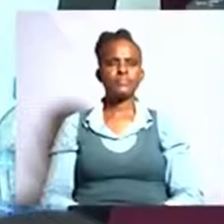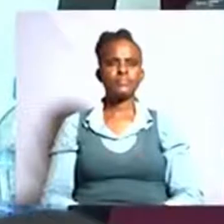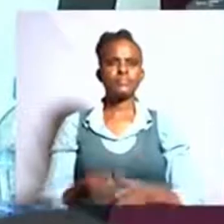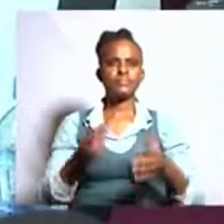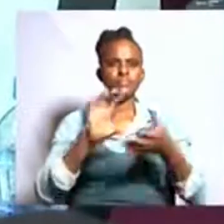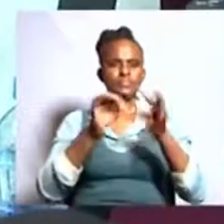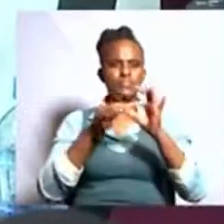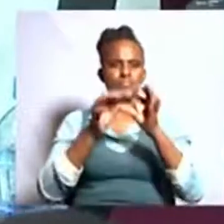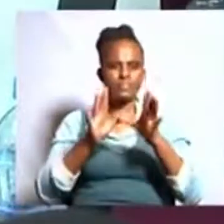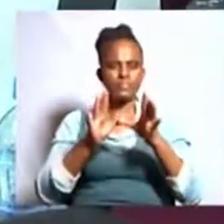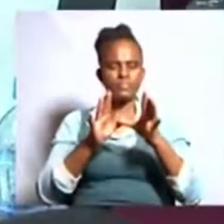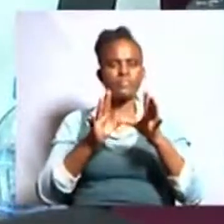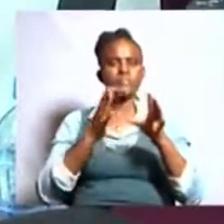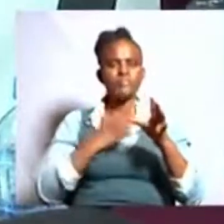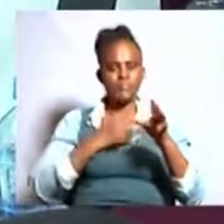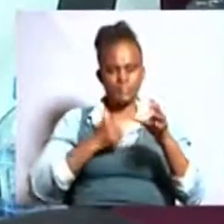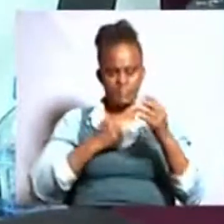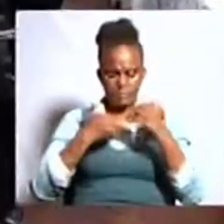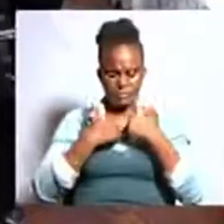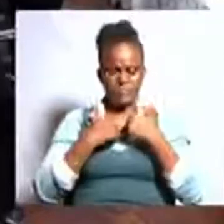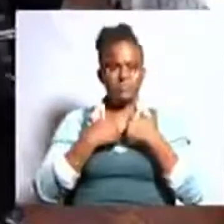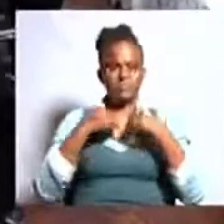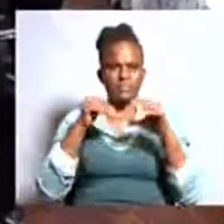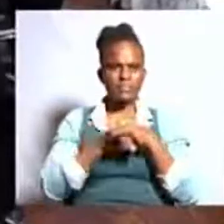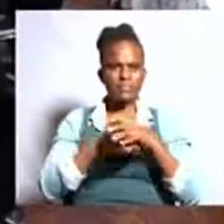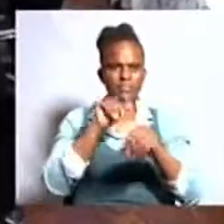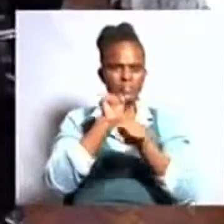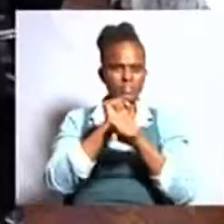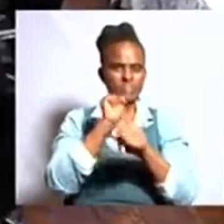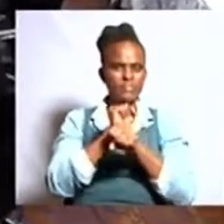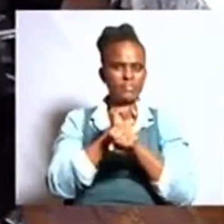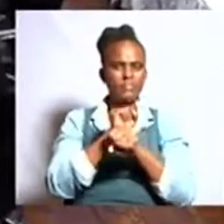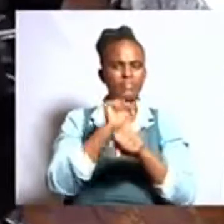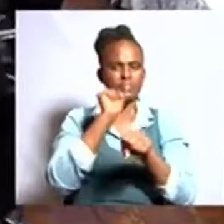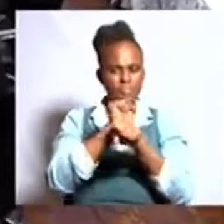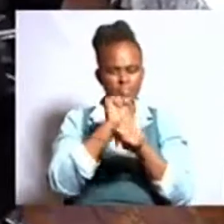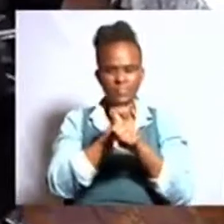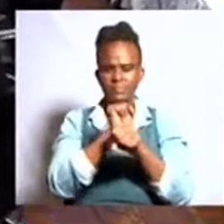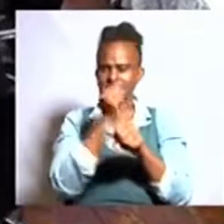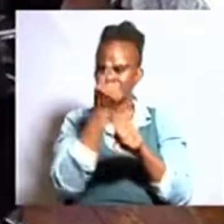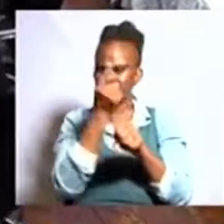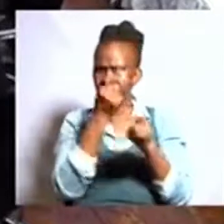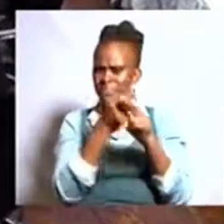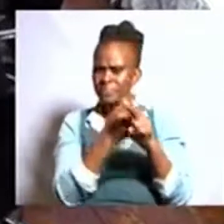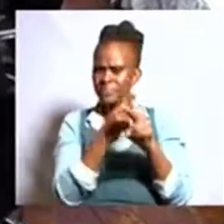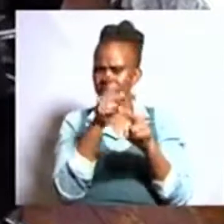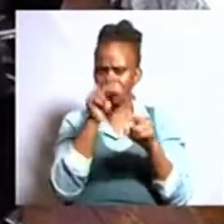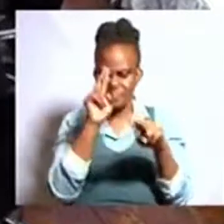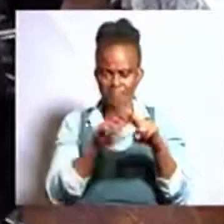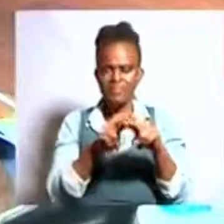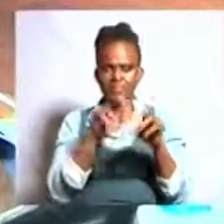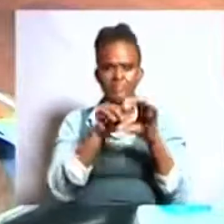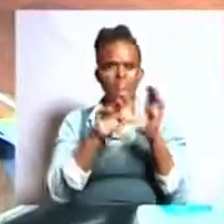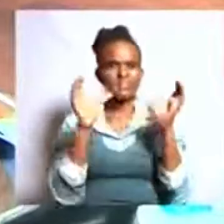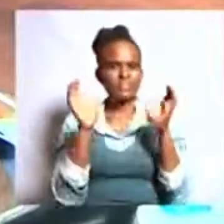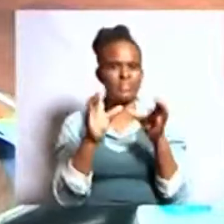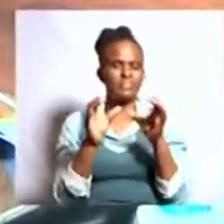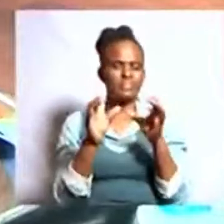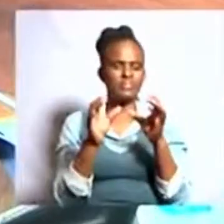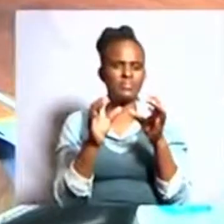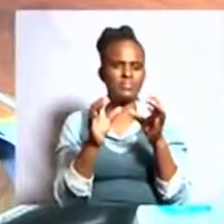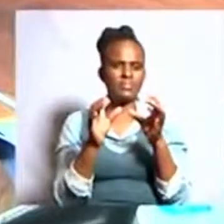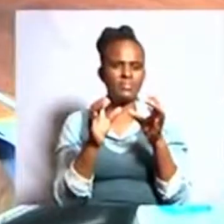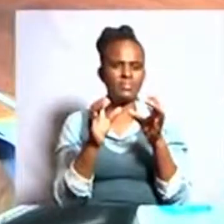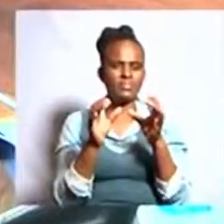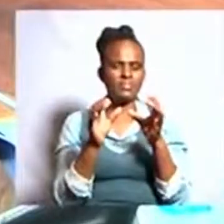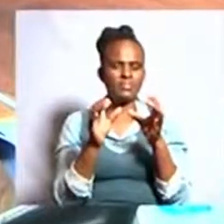Coordinator, you know, I've been insisting on one matter. If you said you sat on that committee,